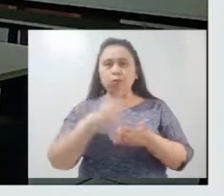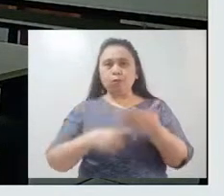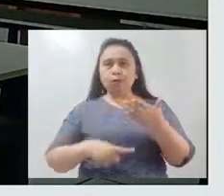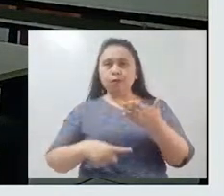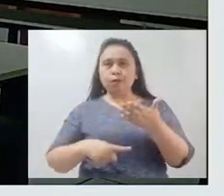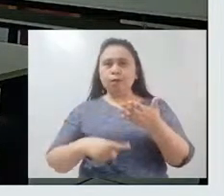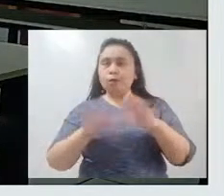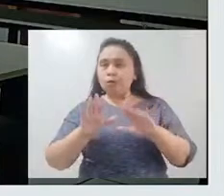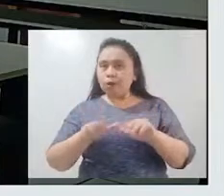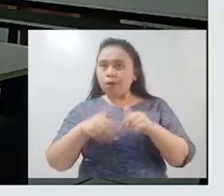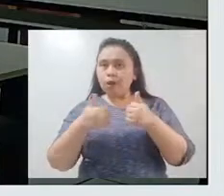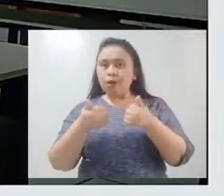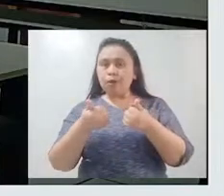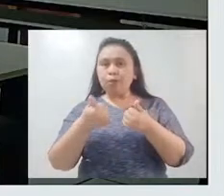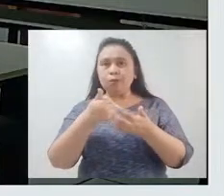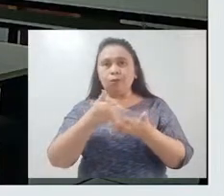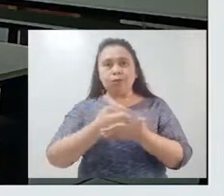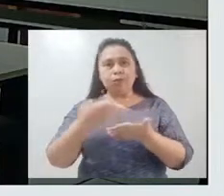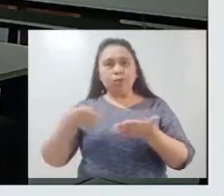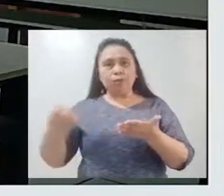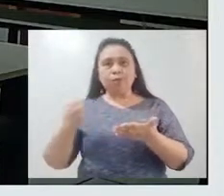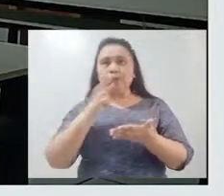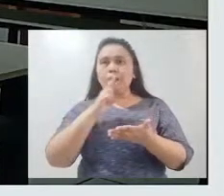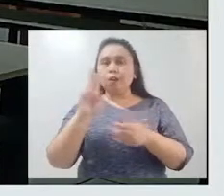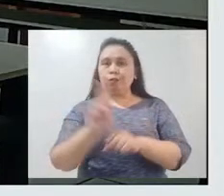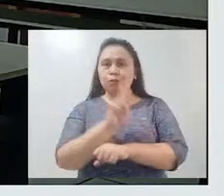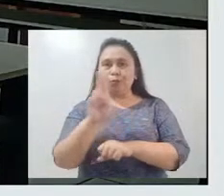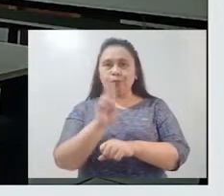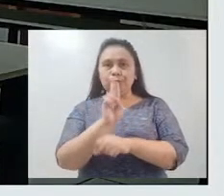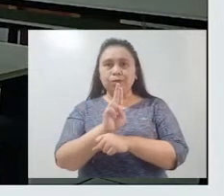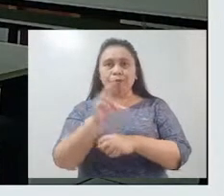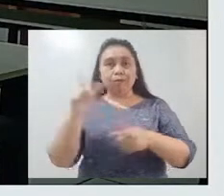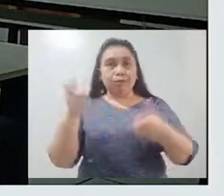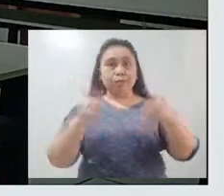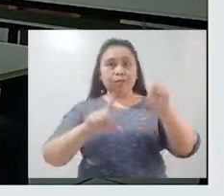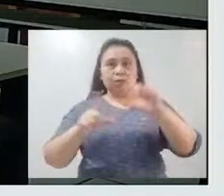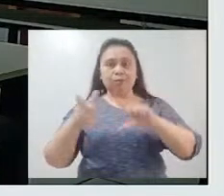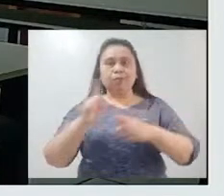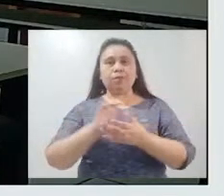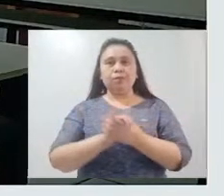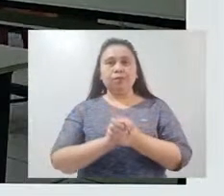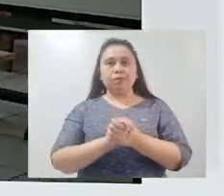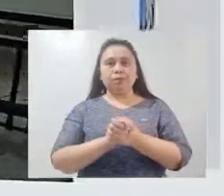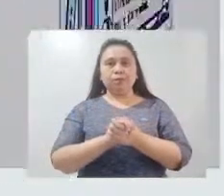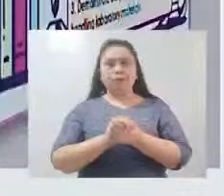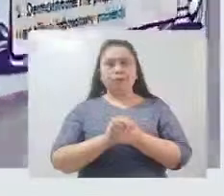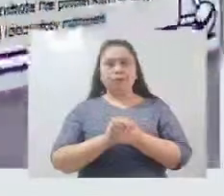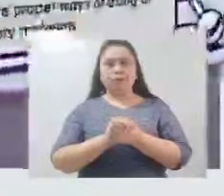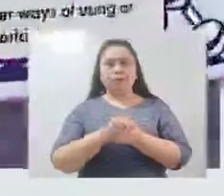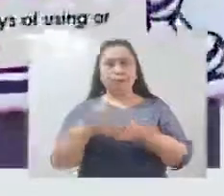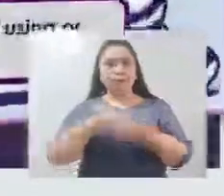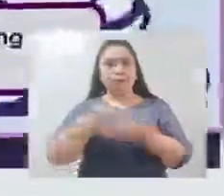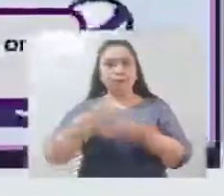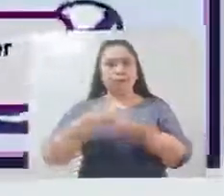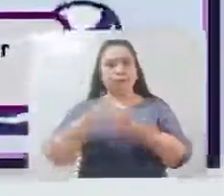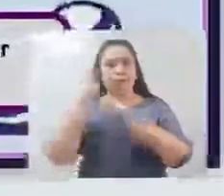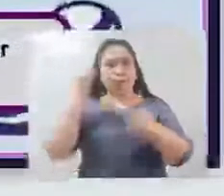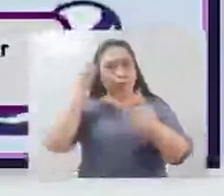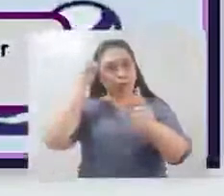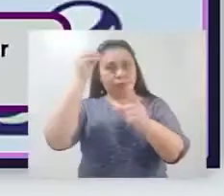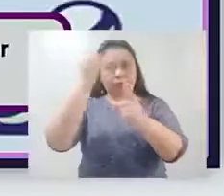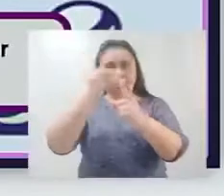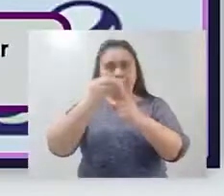how this equipment are used in a laboratory. These are the objectives of the